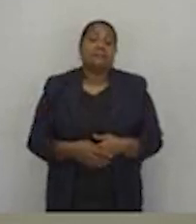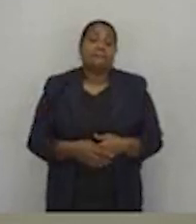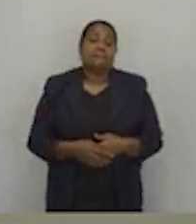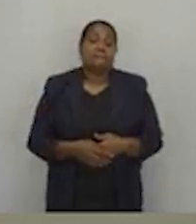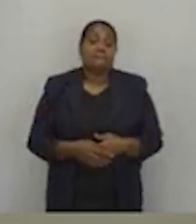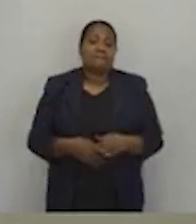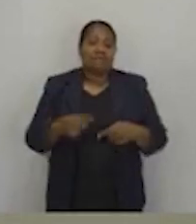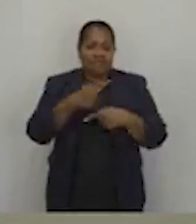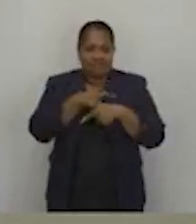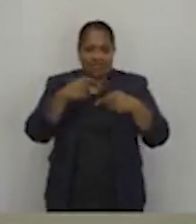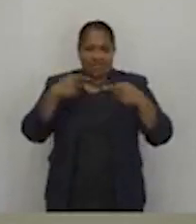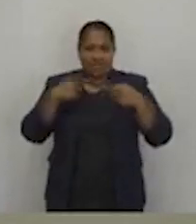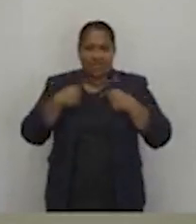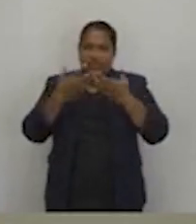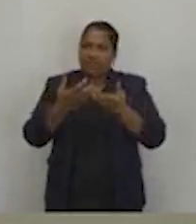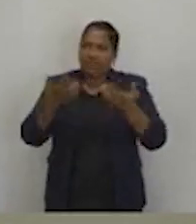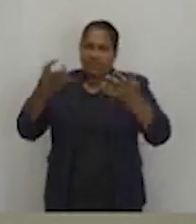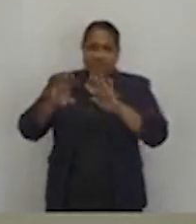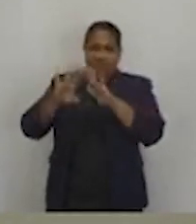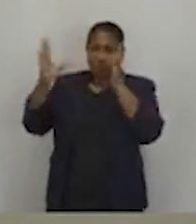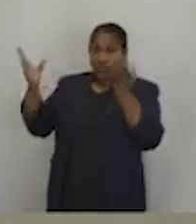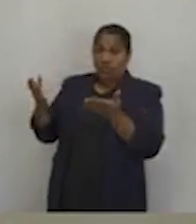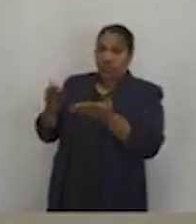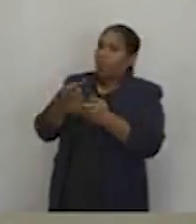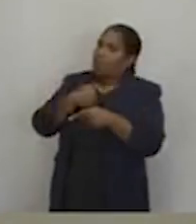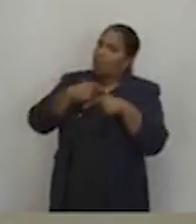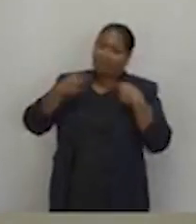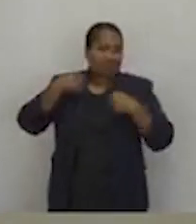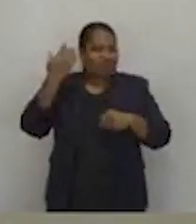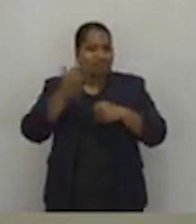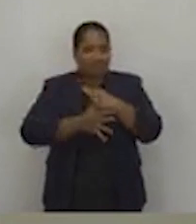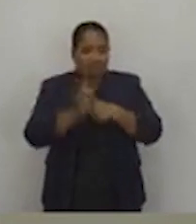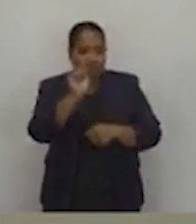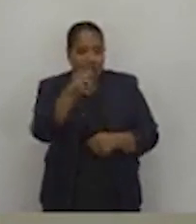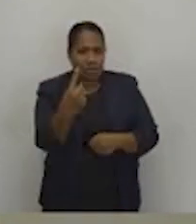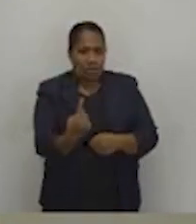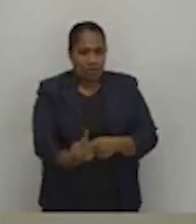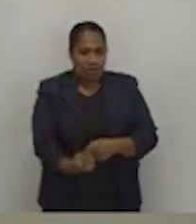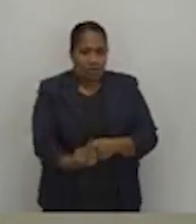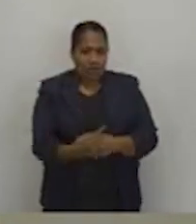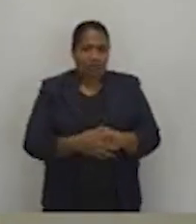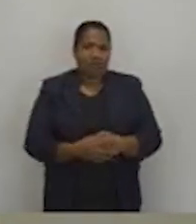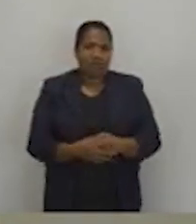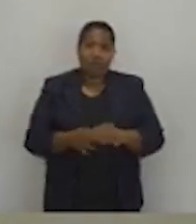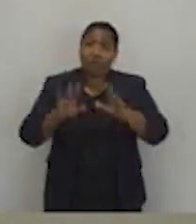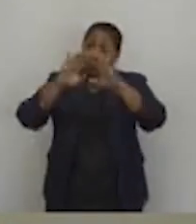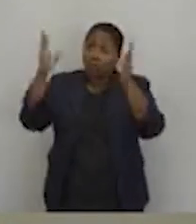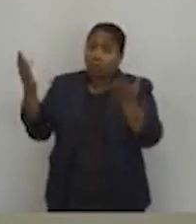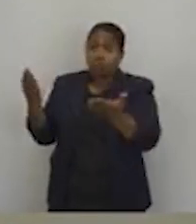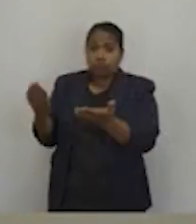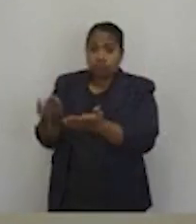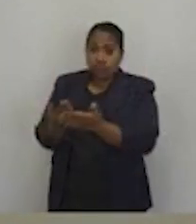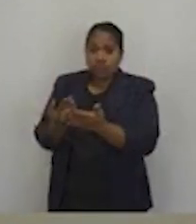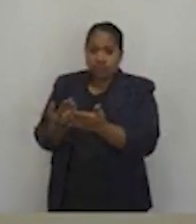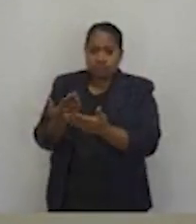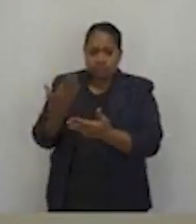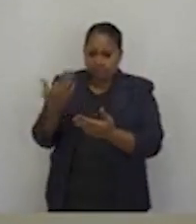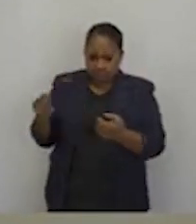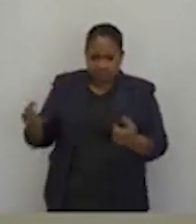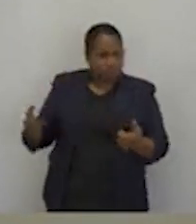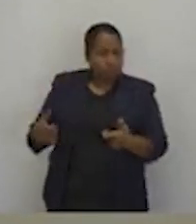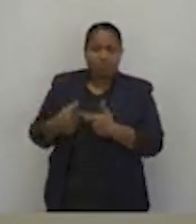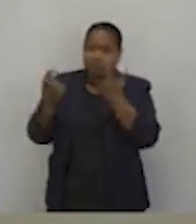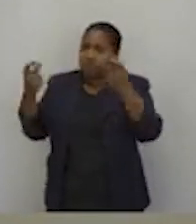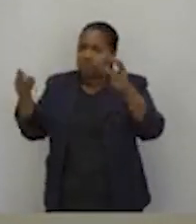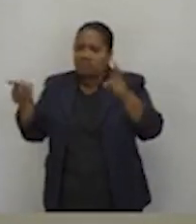world, we have never been alone through this crisis. The entire world is up against this challenge, and